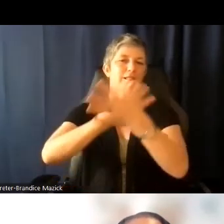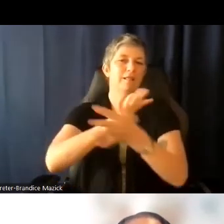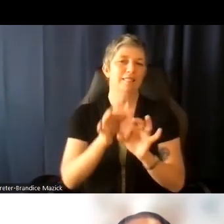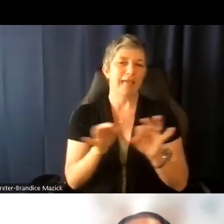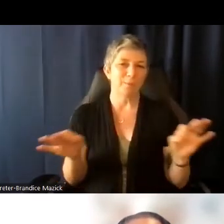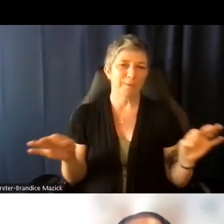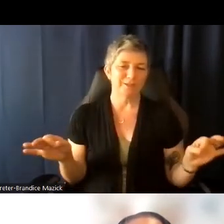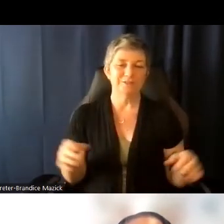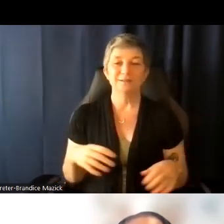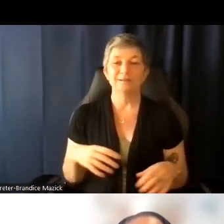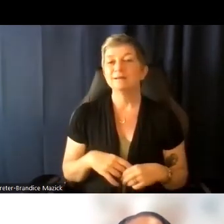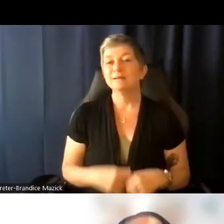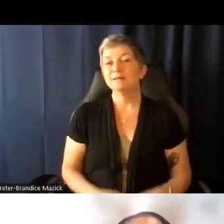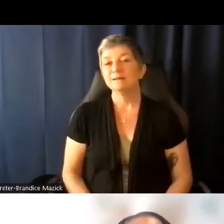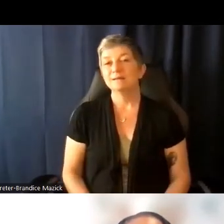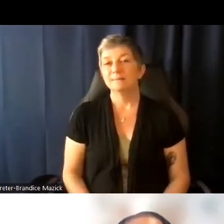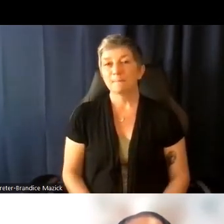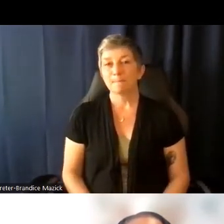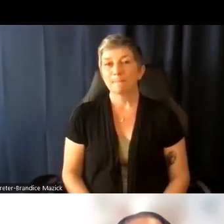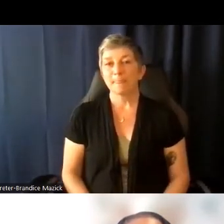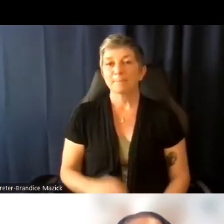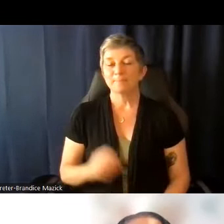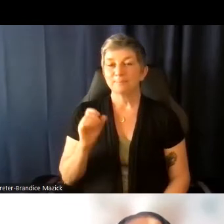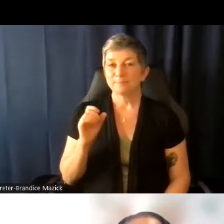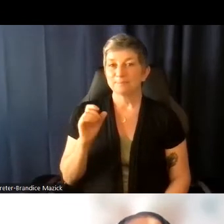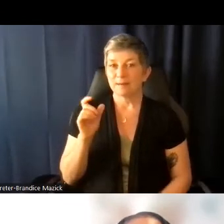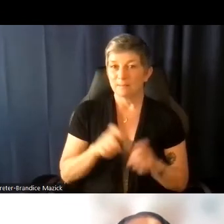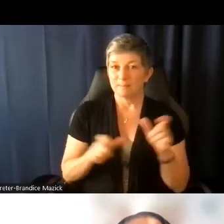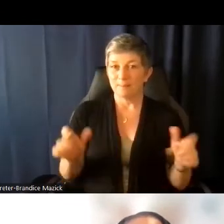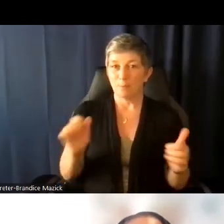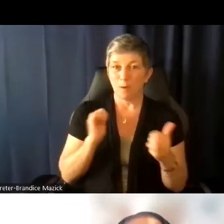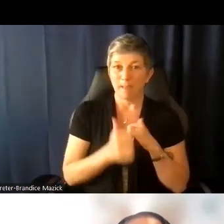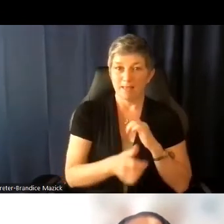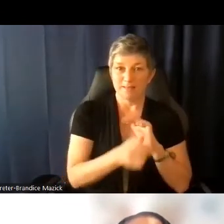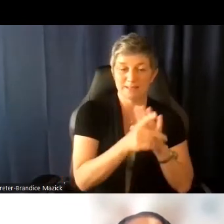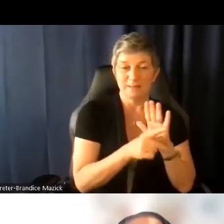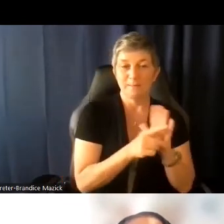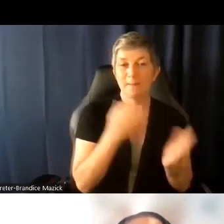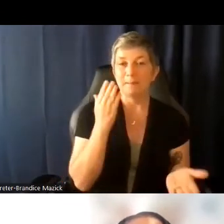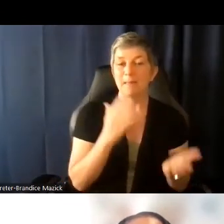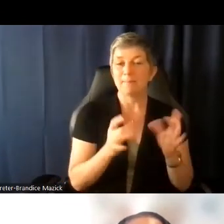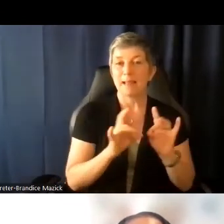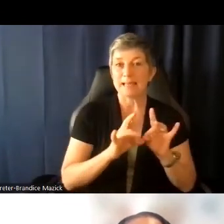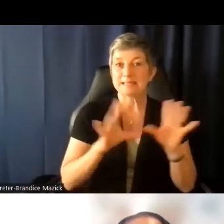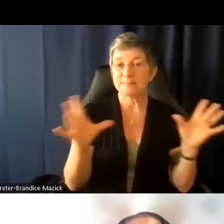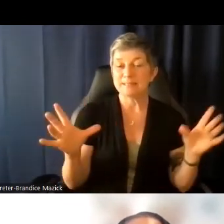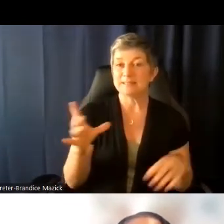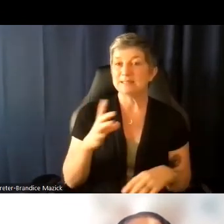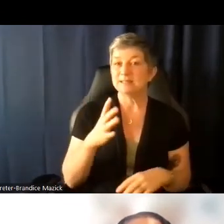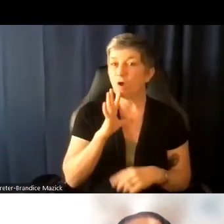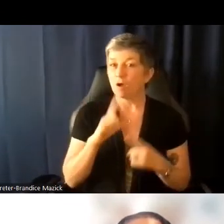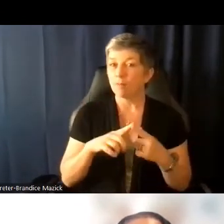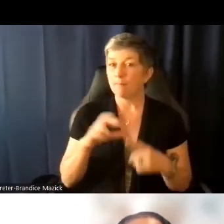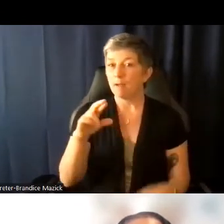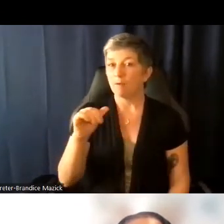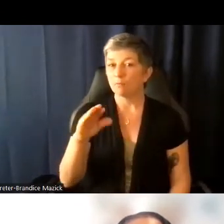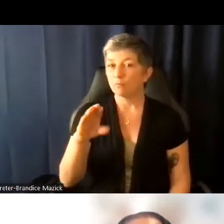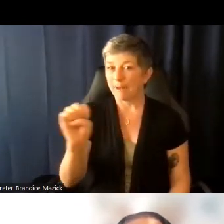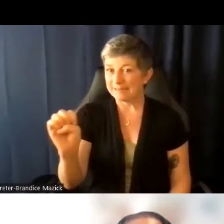where the folks passing the policy may not explicitly reference race, they